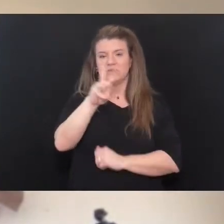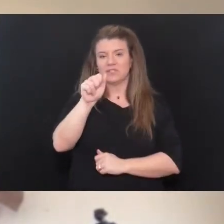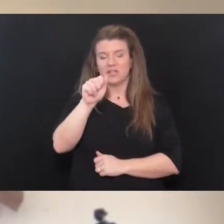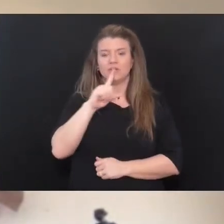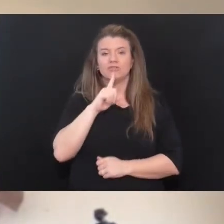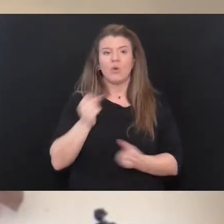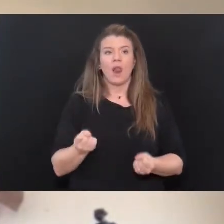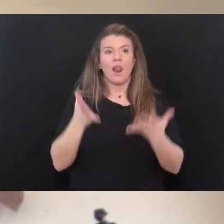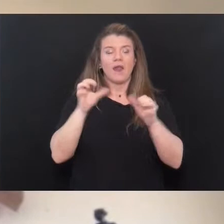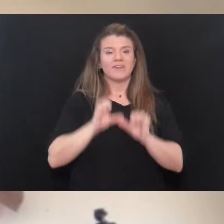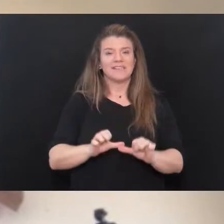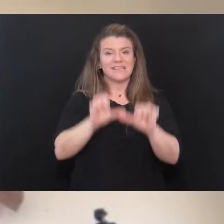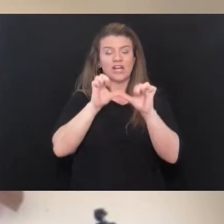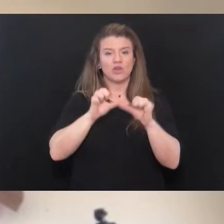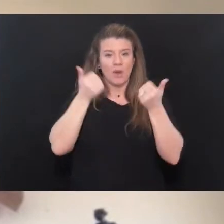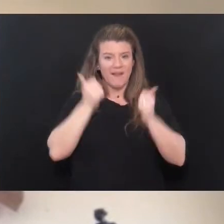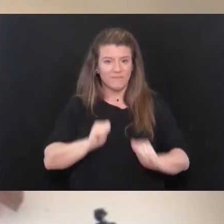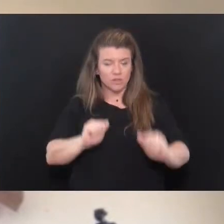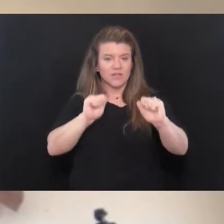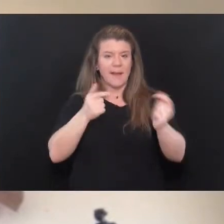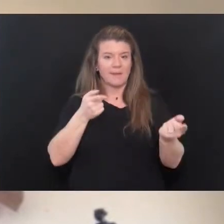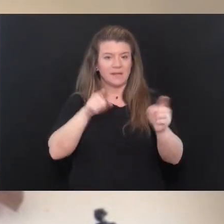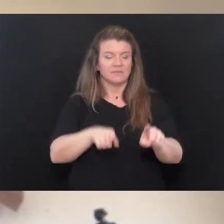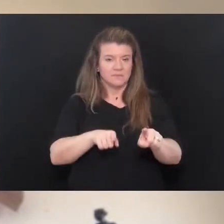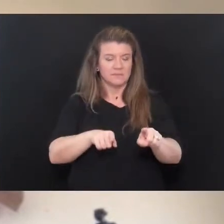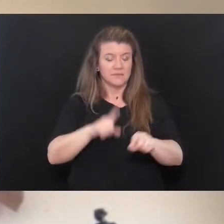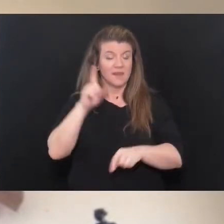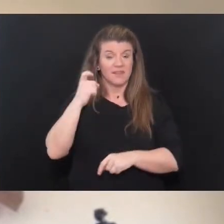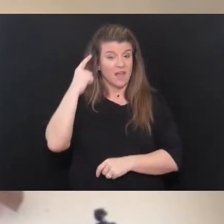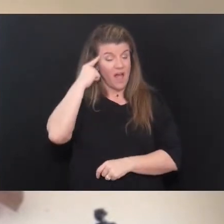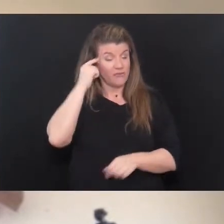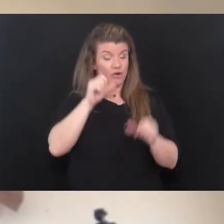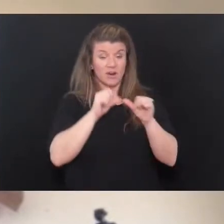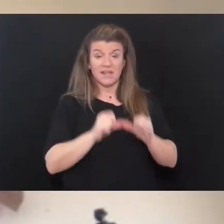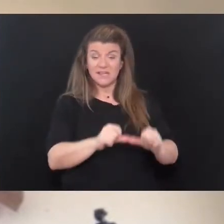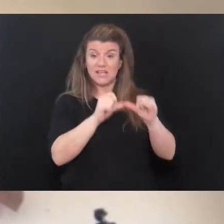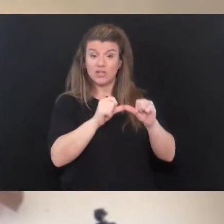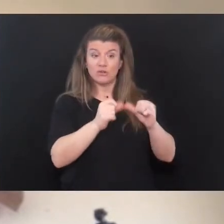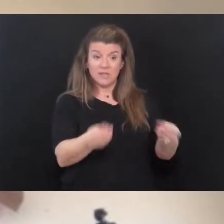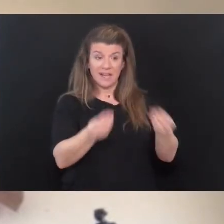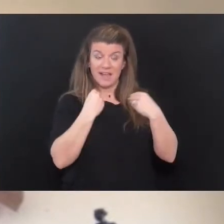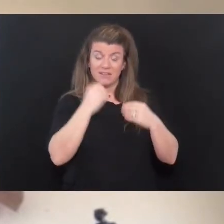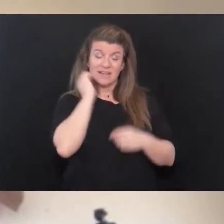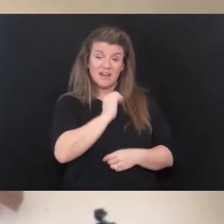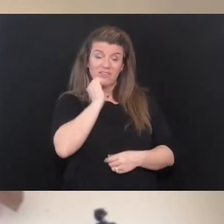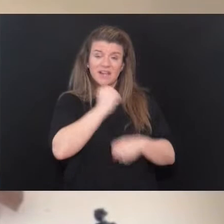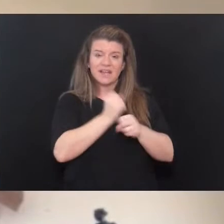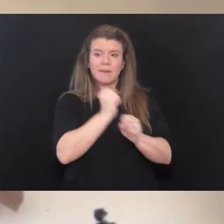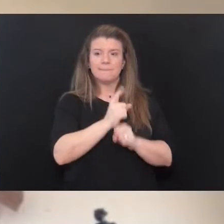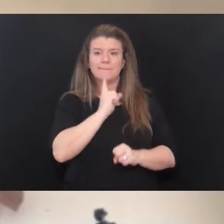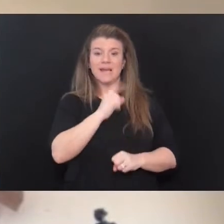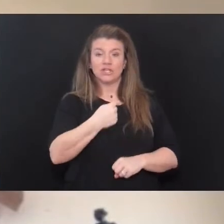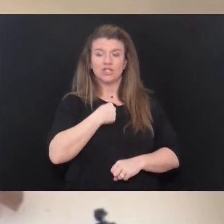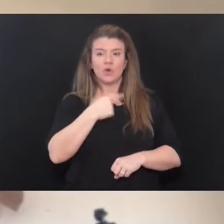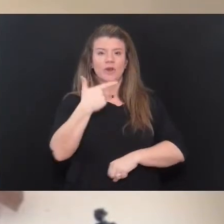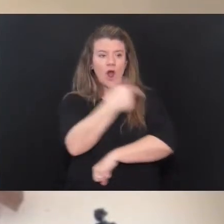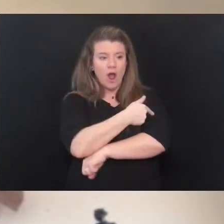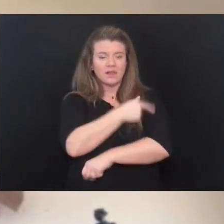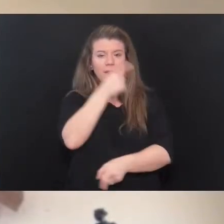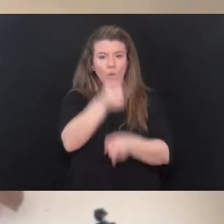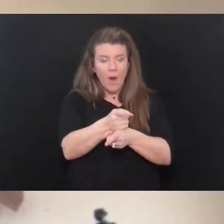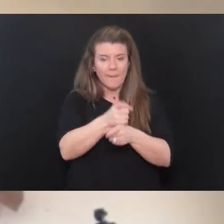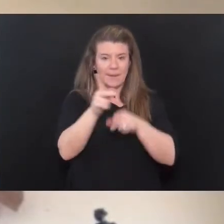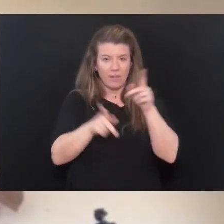So a lot of continued efforts going on. The governor continues to press us each day to make sure we get shots in the correct